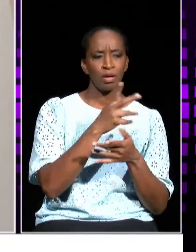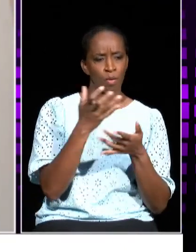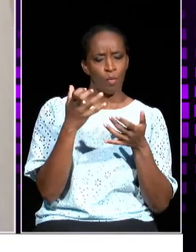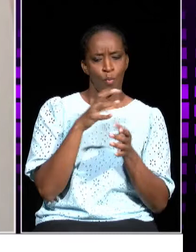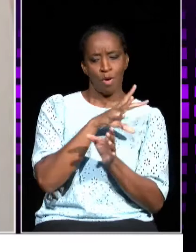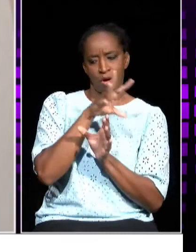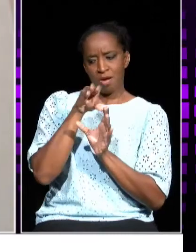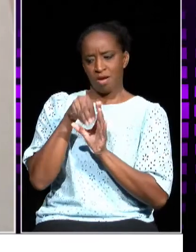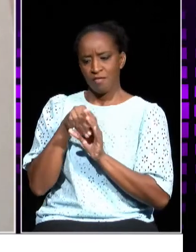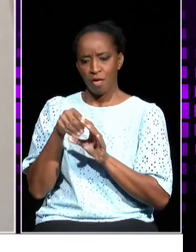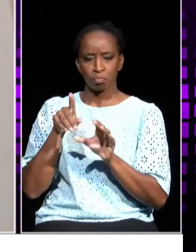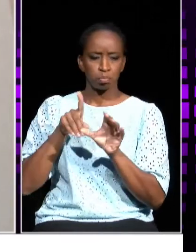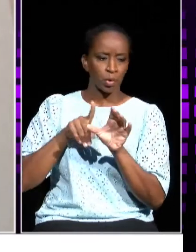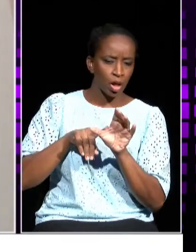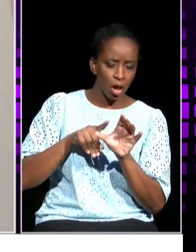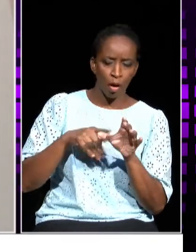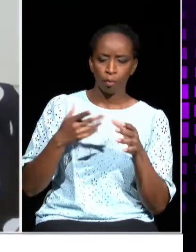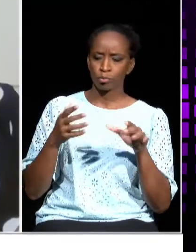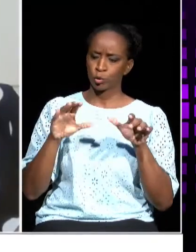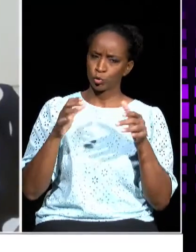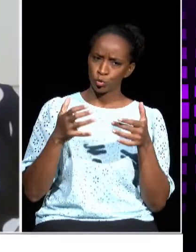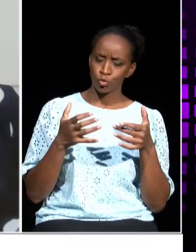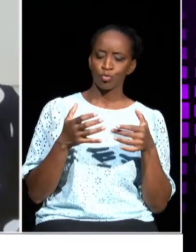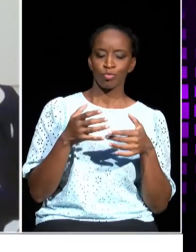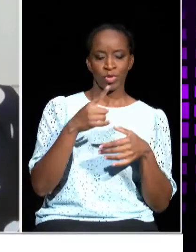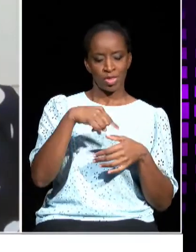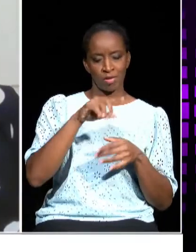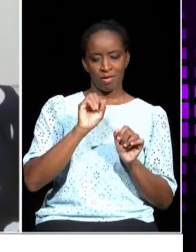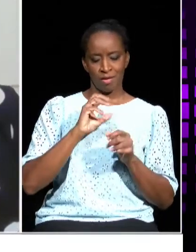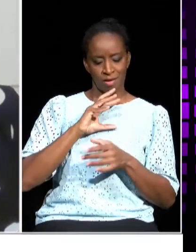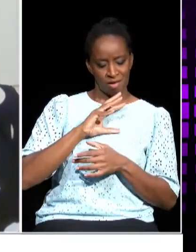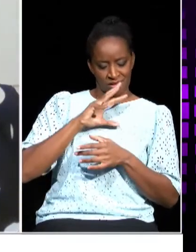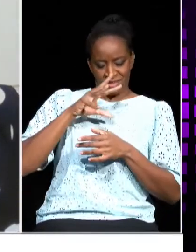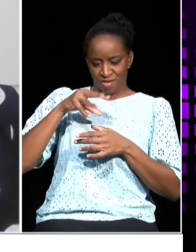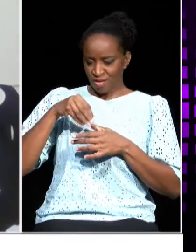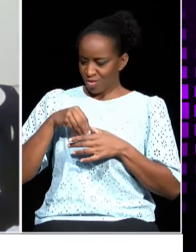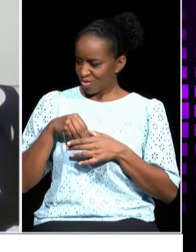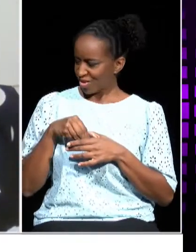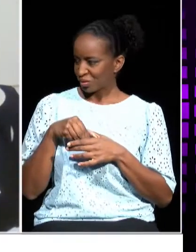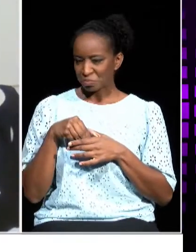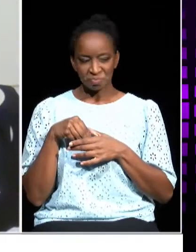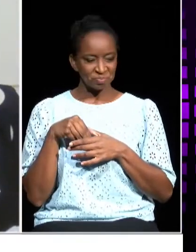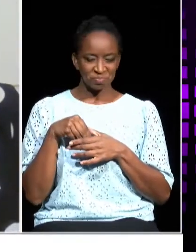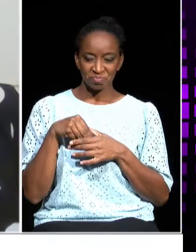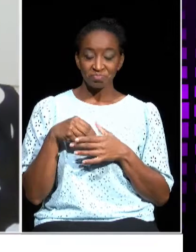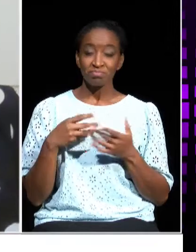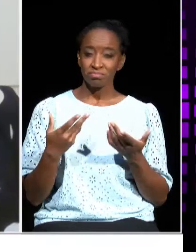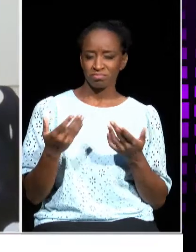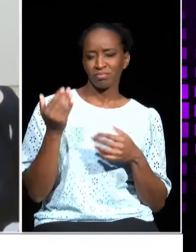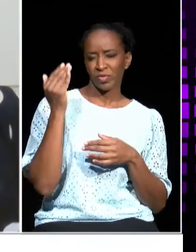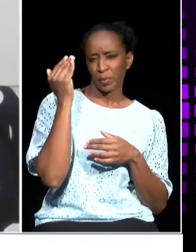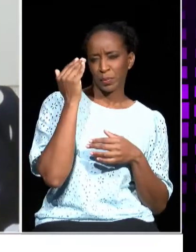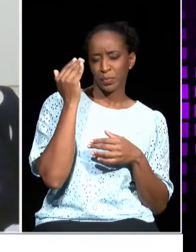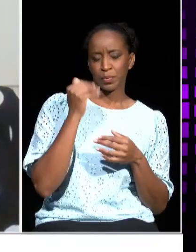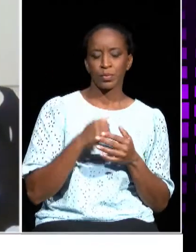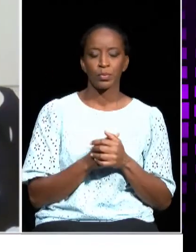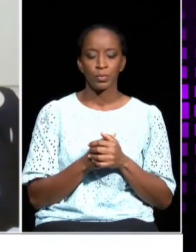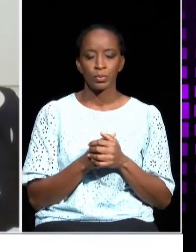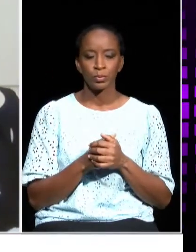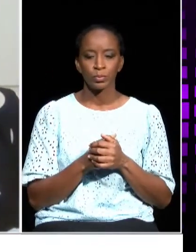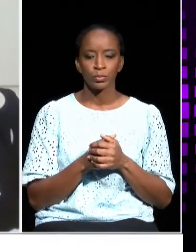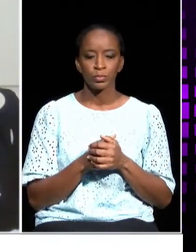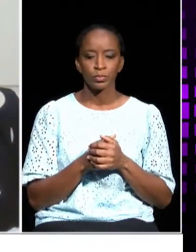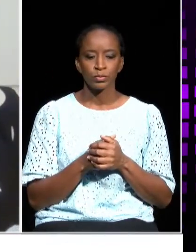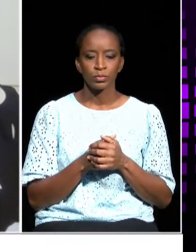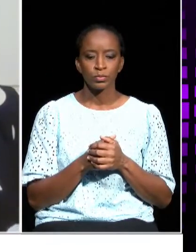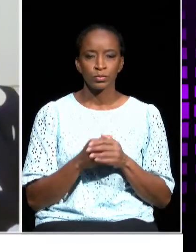would include them as Yeah. well. And in so doing, we talk about the hidden curriculum. Even in your classrooms